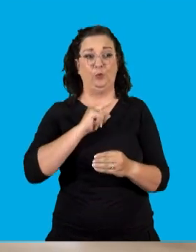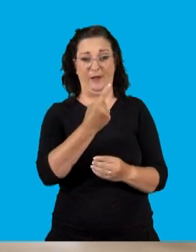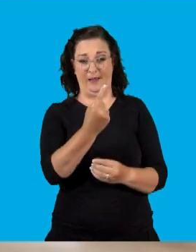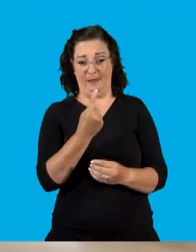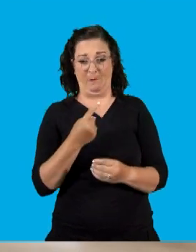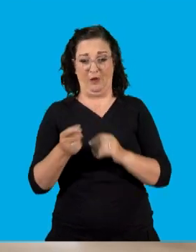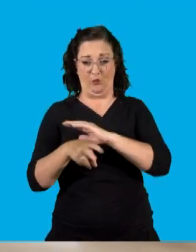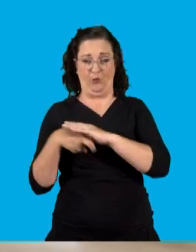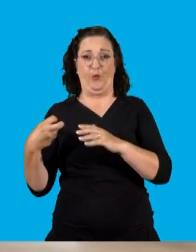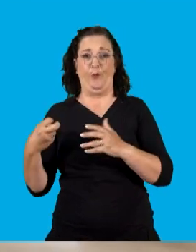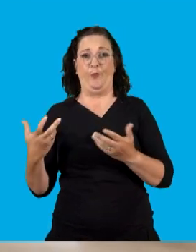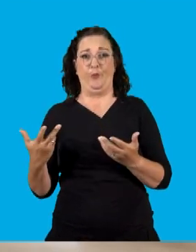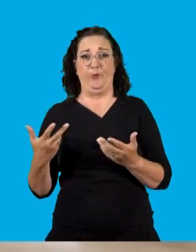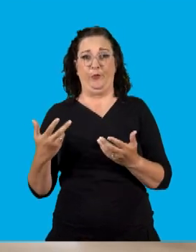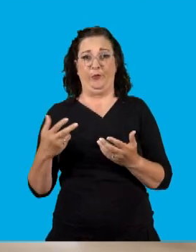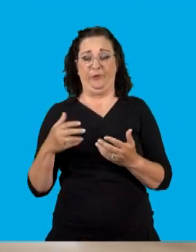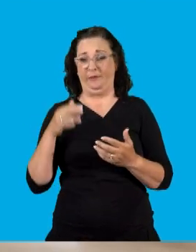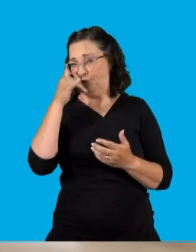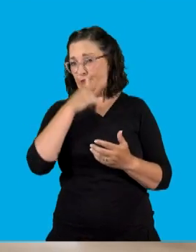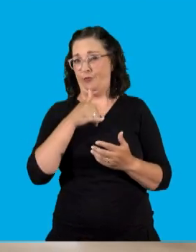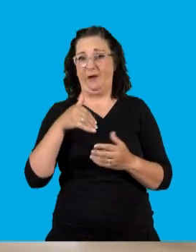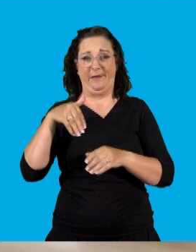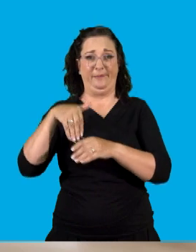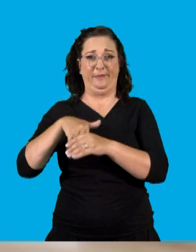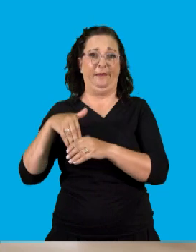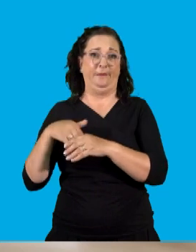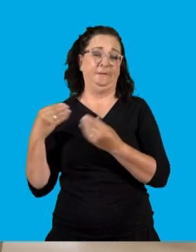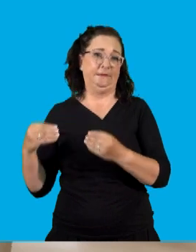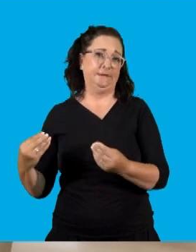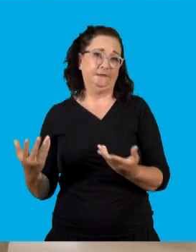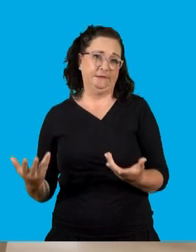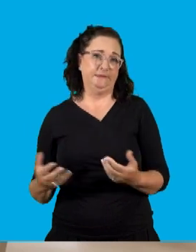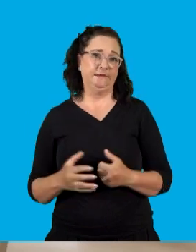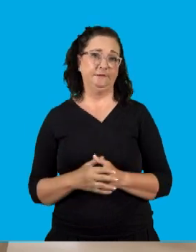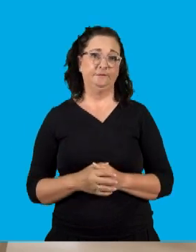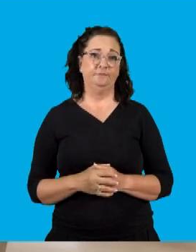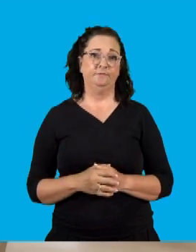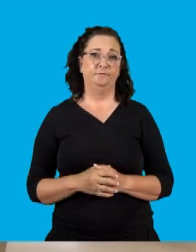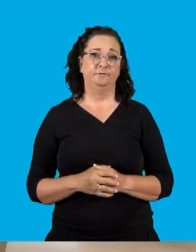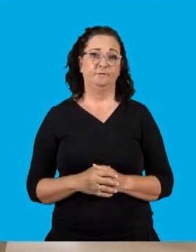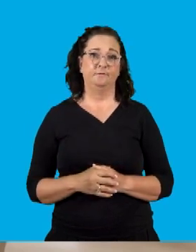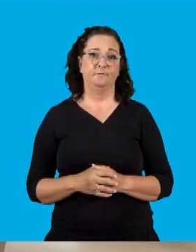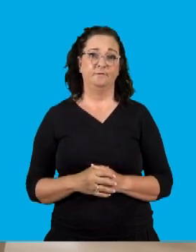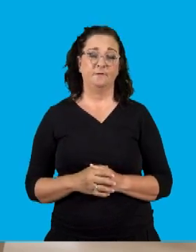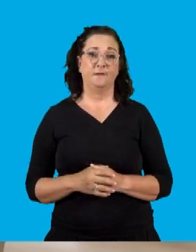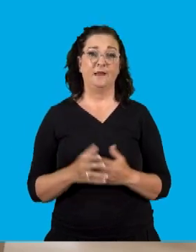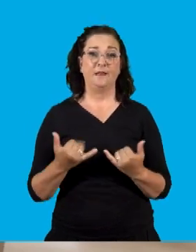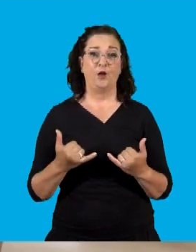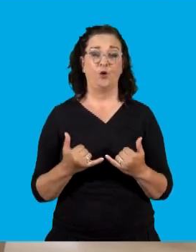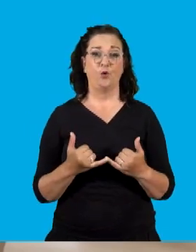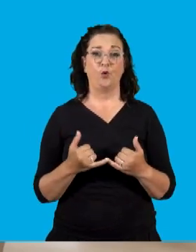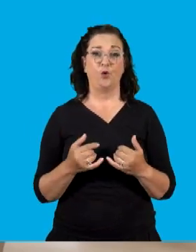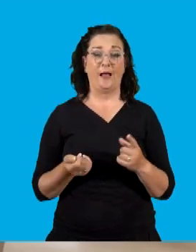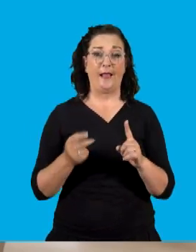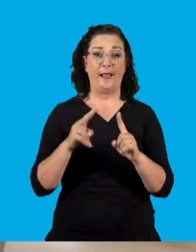robbed, people shoplift inside the business. So before we